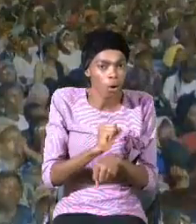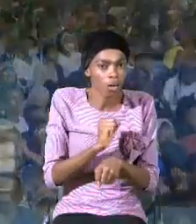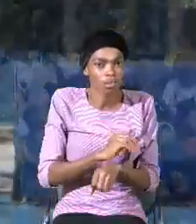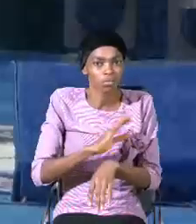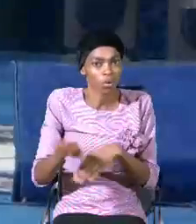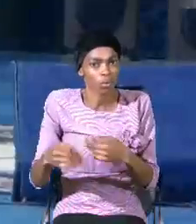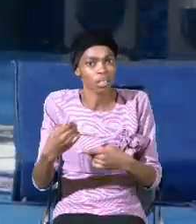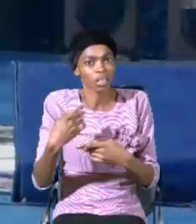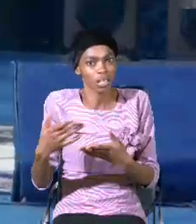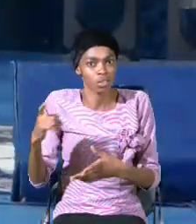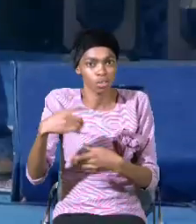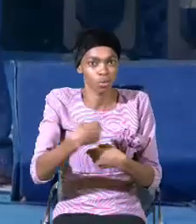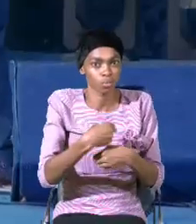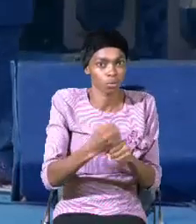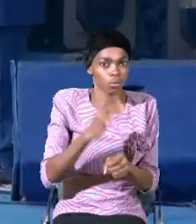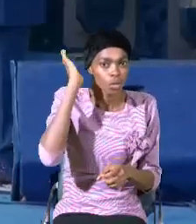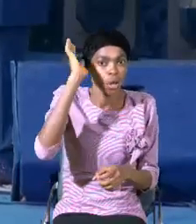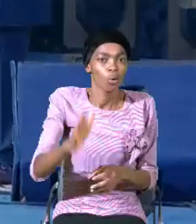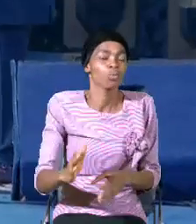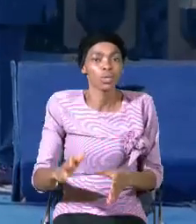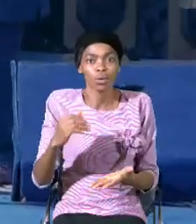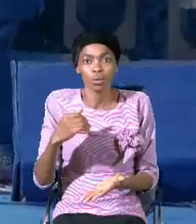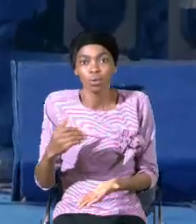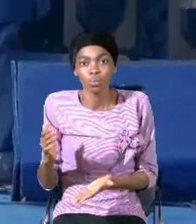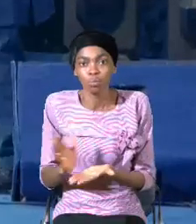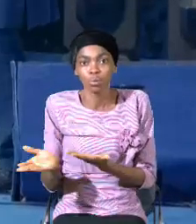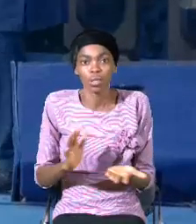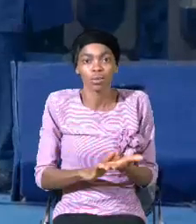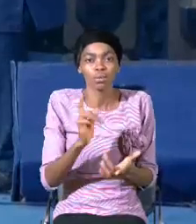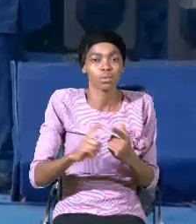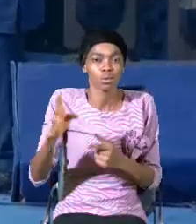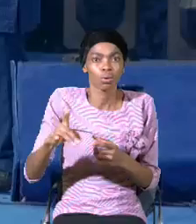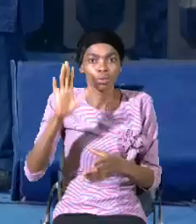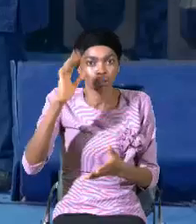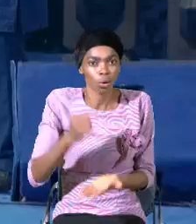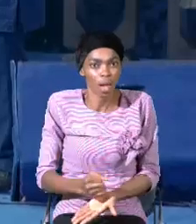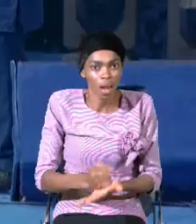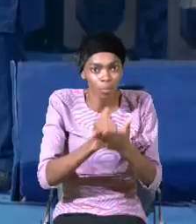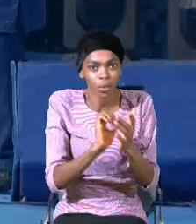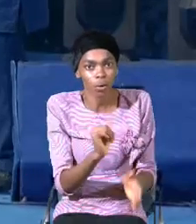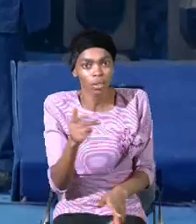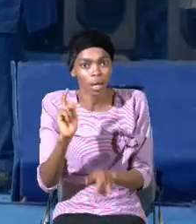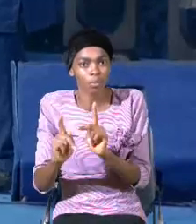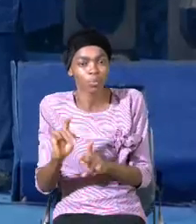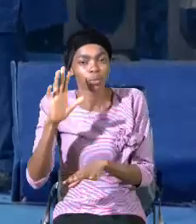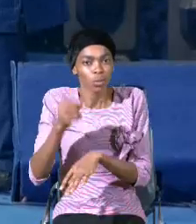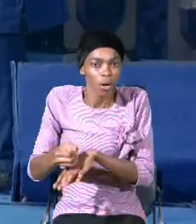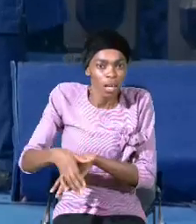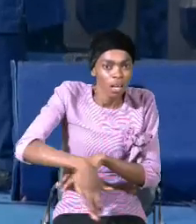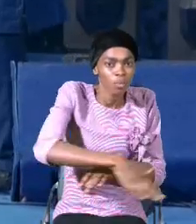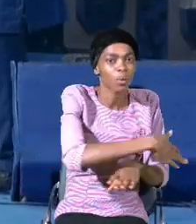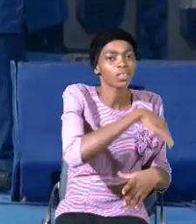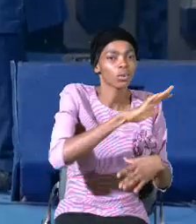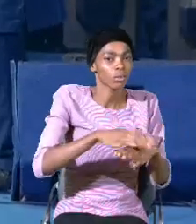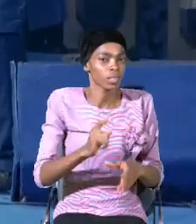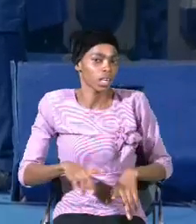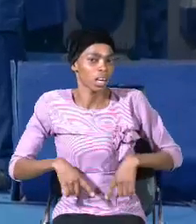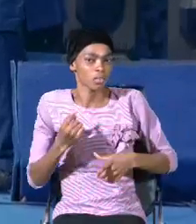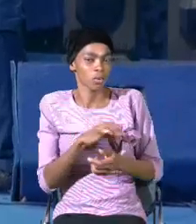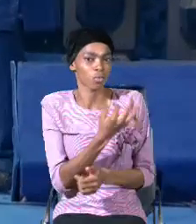God. Your helping other people will bring glory to God. Your impact in the lives of other people who